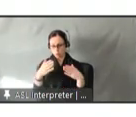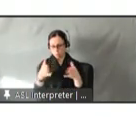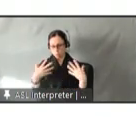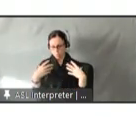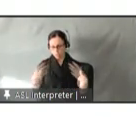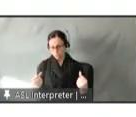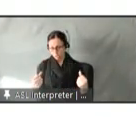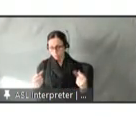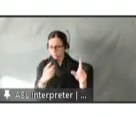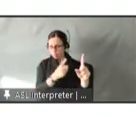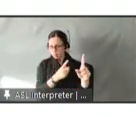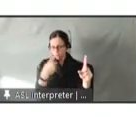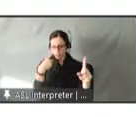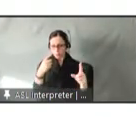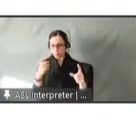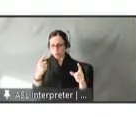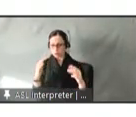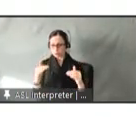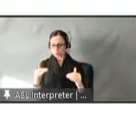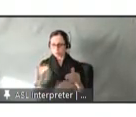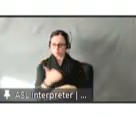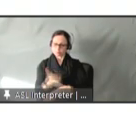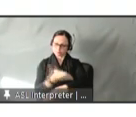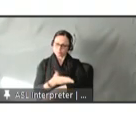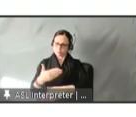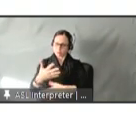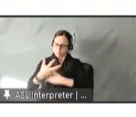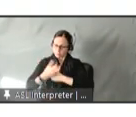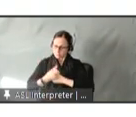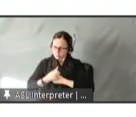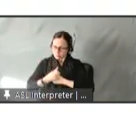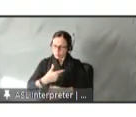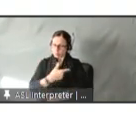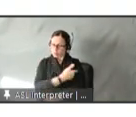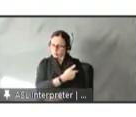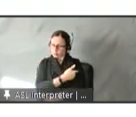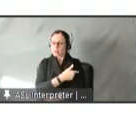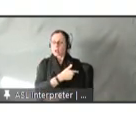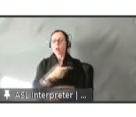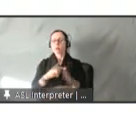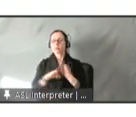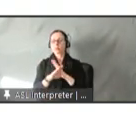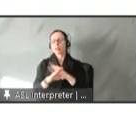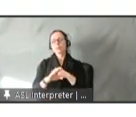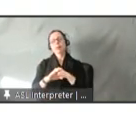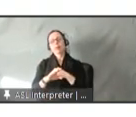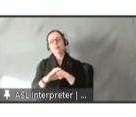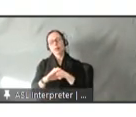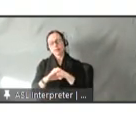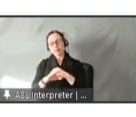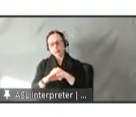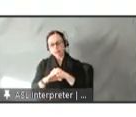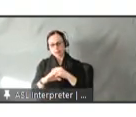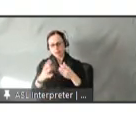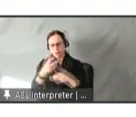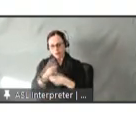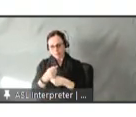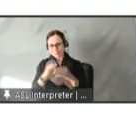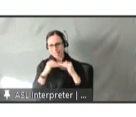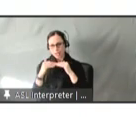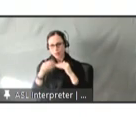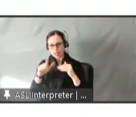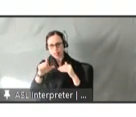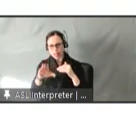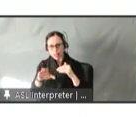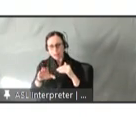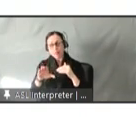increase vaccine confidence project, Nacho developed the Vaccine Confidence Health Equity Action Lab. And this is a training based